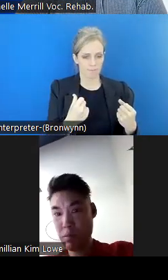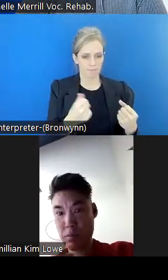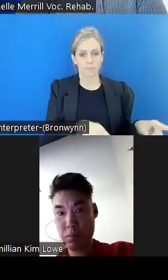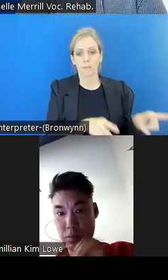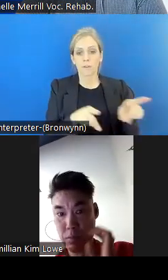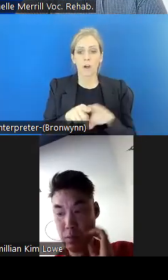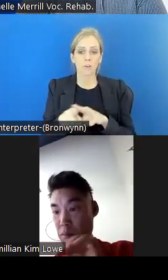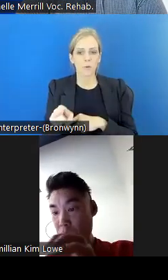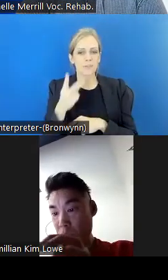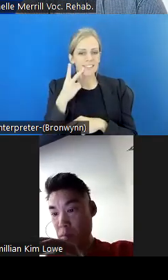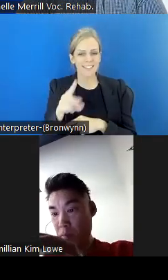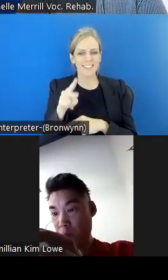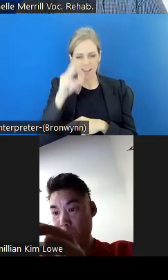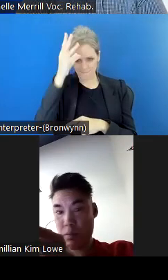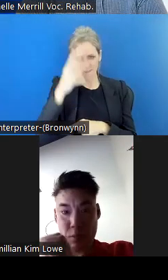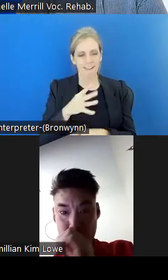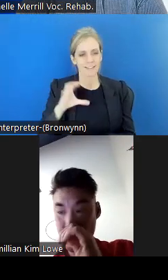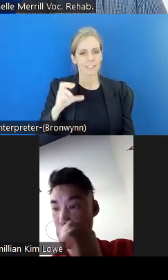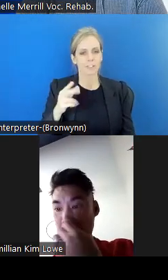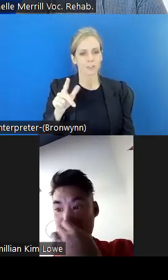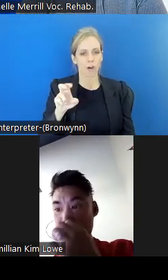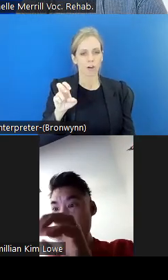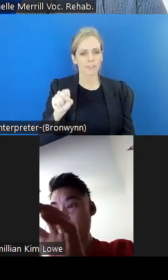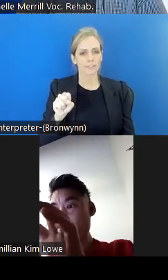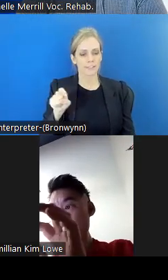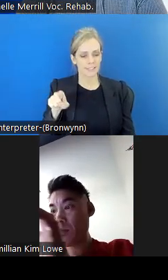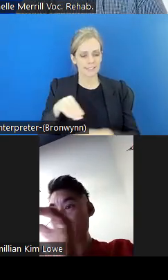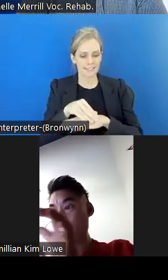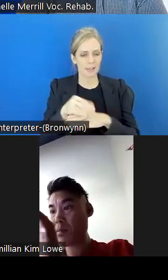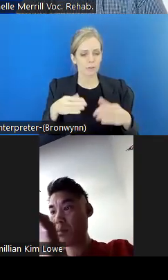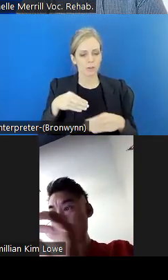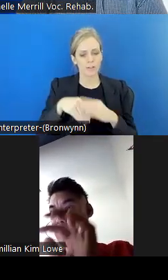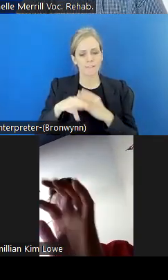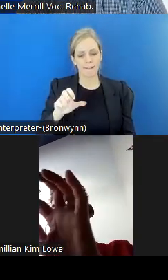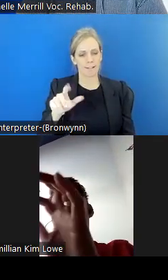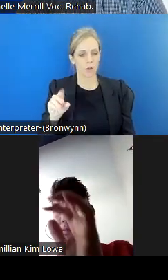Charles. He's a counselor out in Elko. So we're very pleased to introduce him.